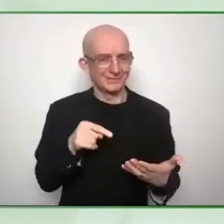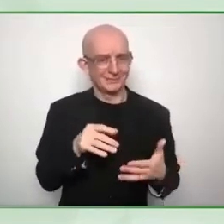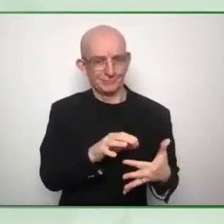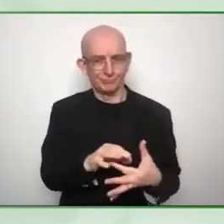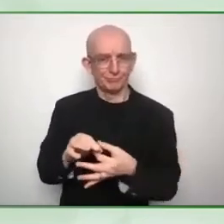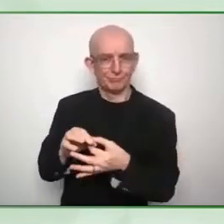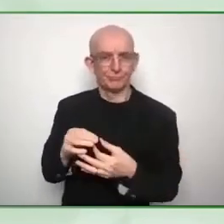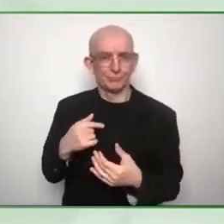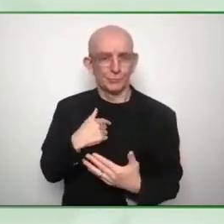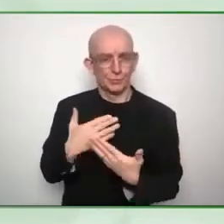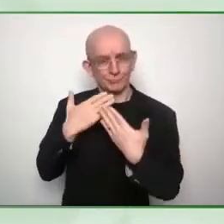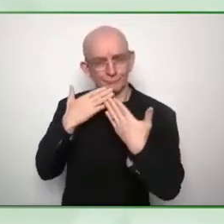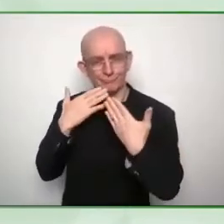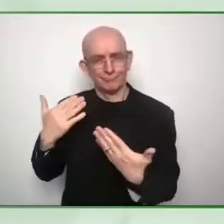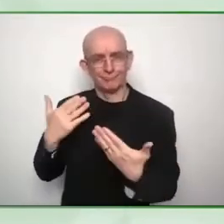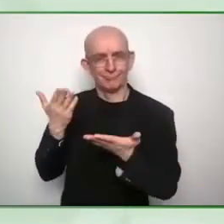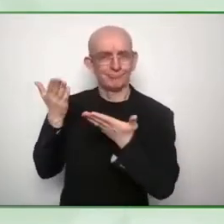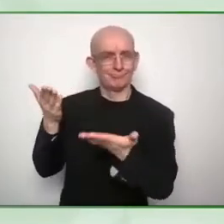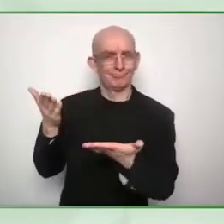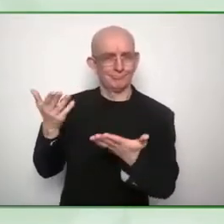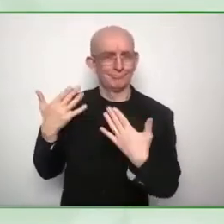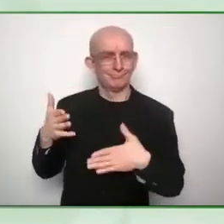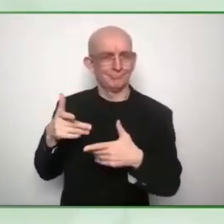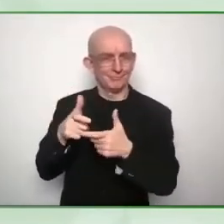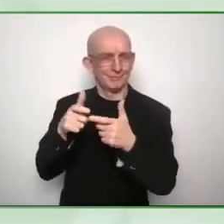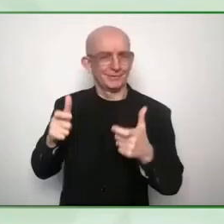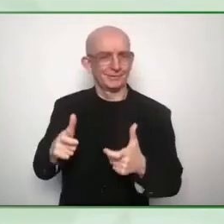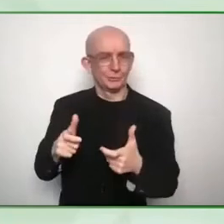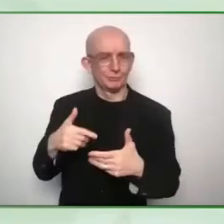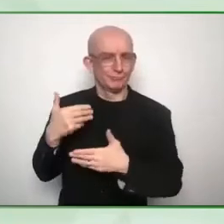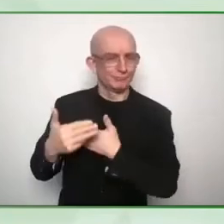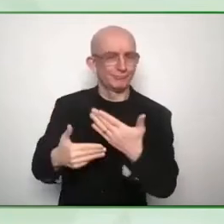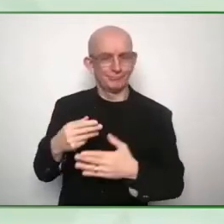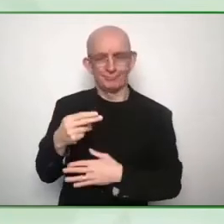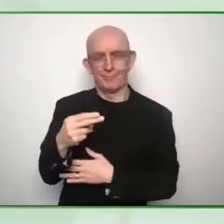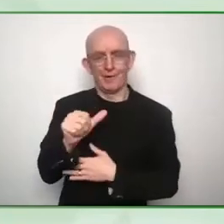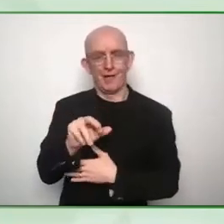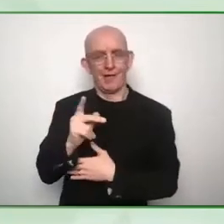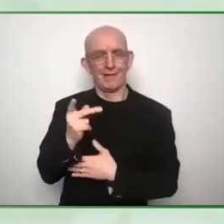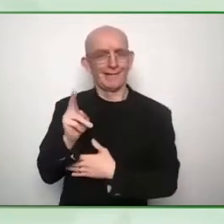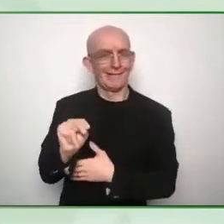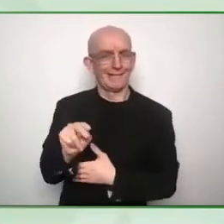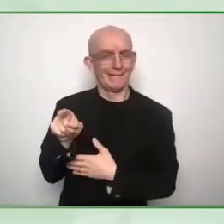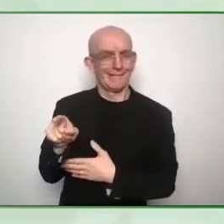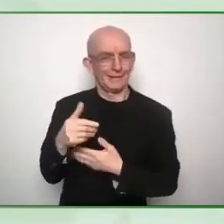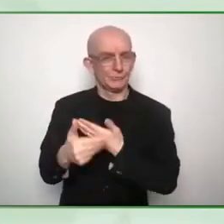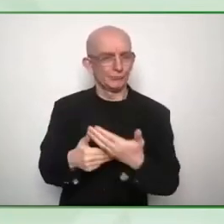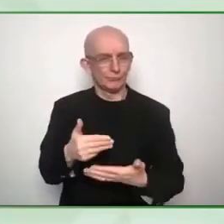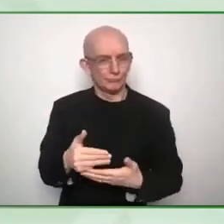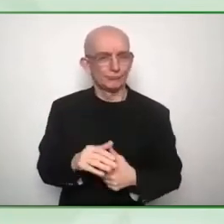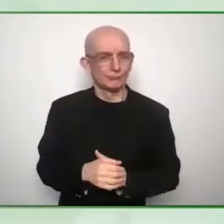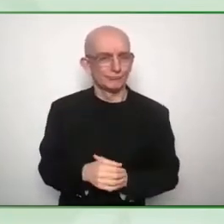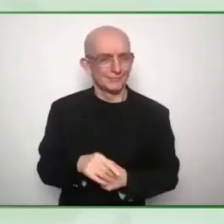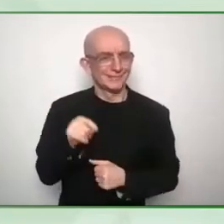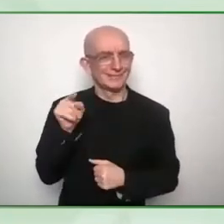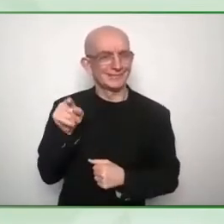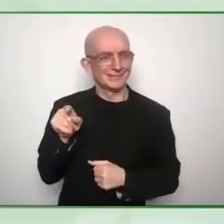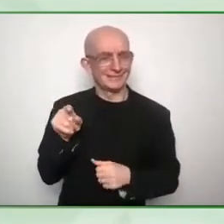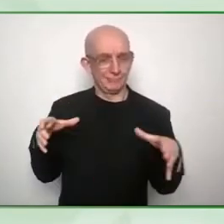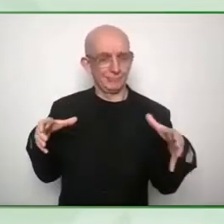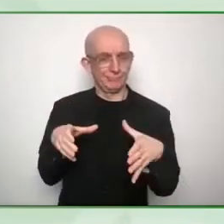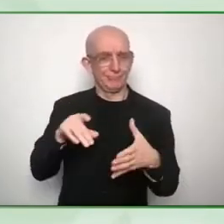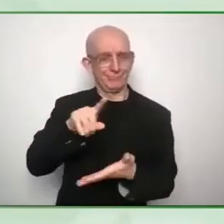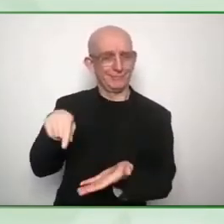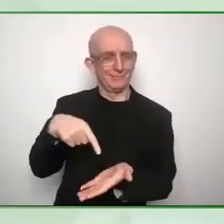and advance scholarship, yeah, knowledge and understanding of disability rights, advocacy through